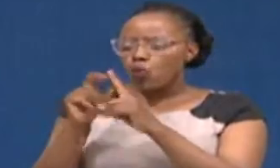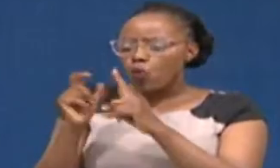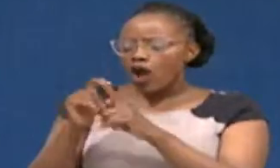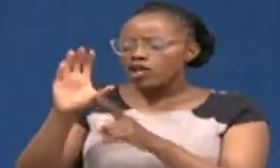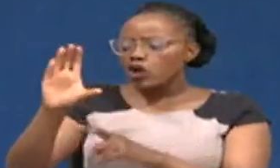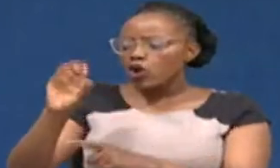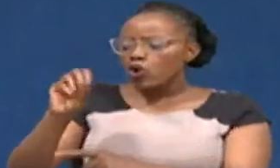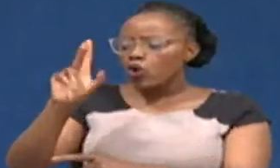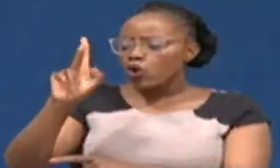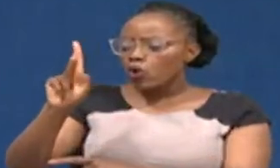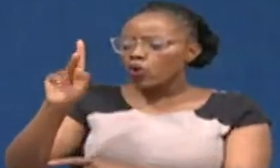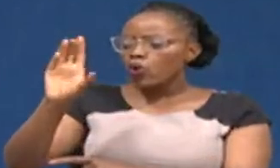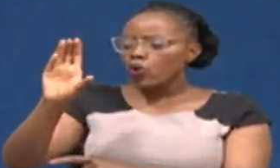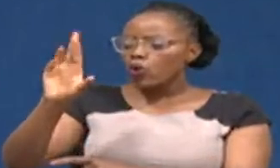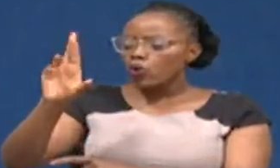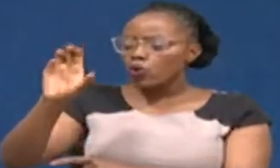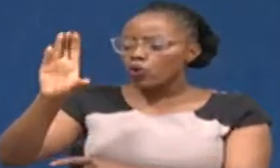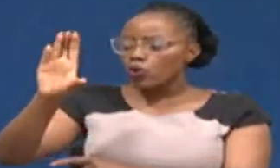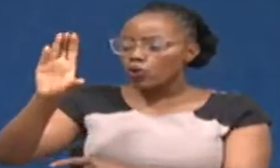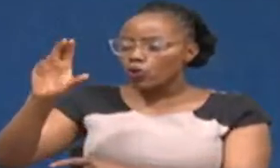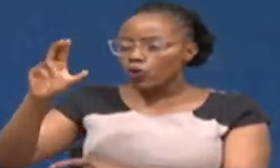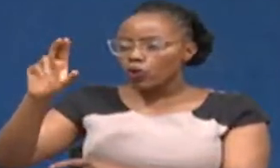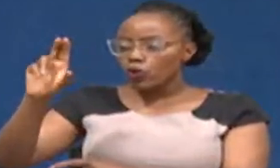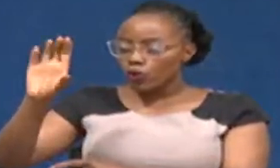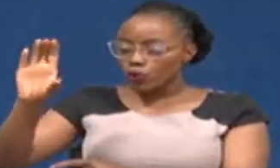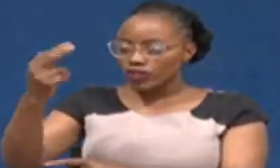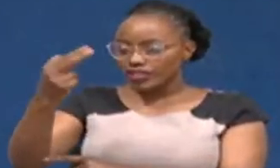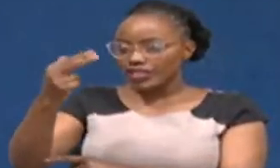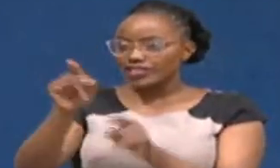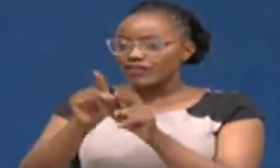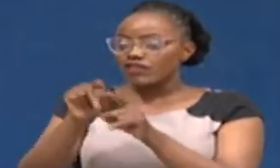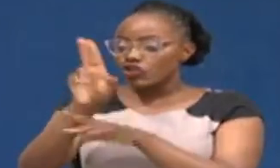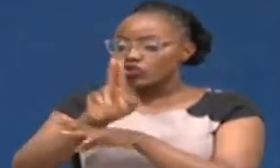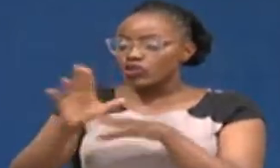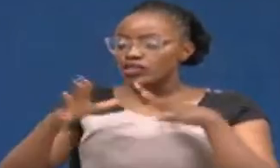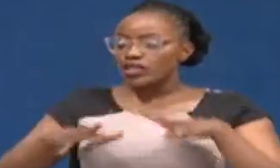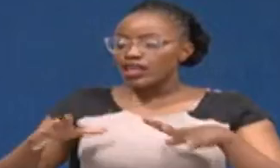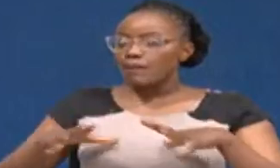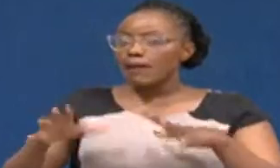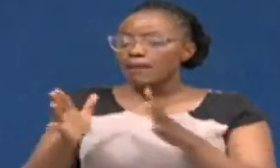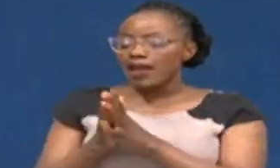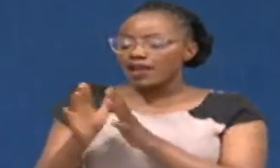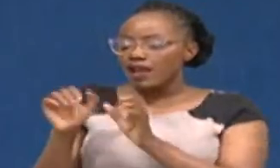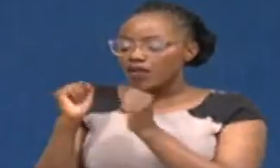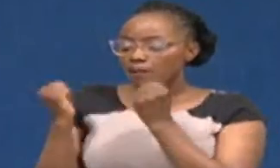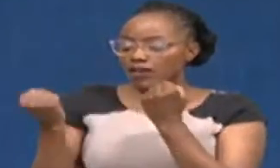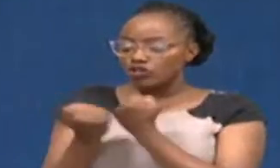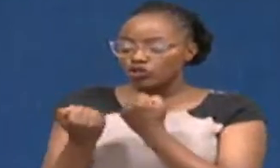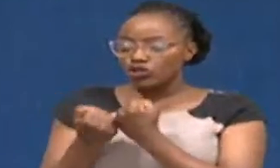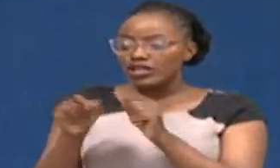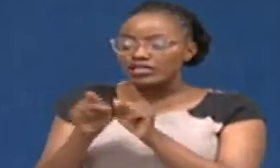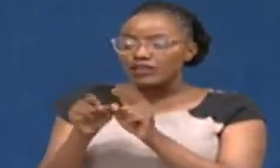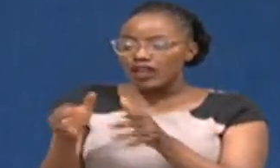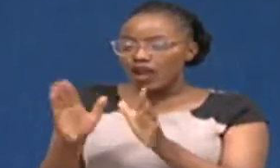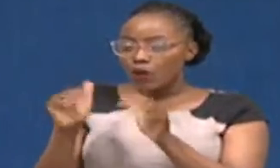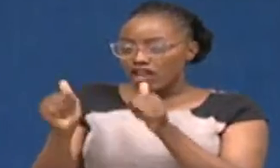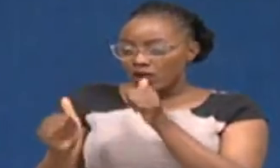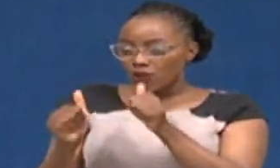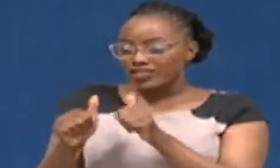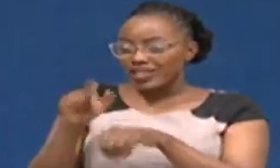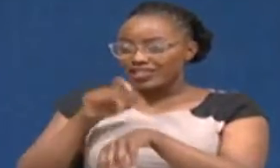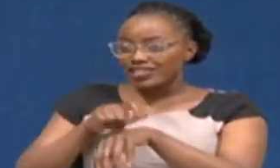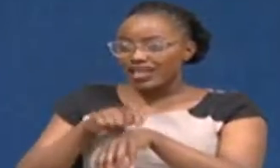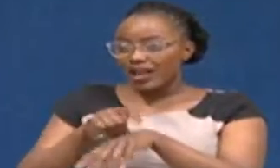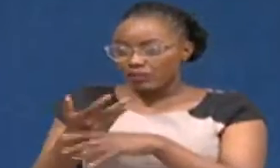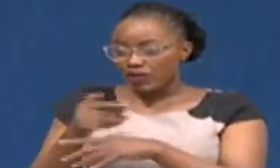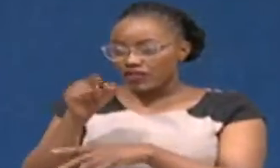to Tutsis, it is used, and people are socialized in such a way that when